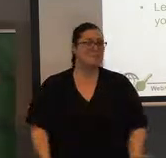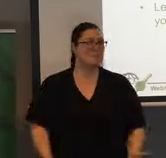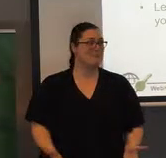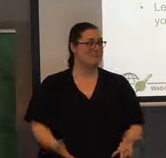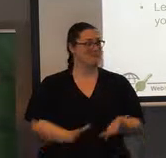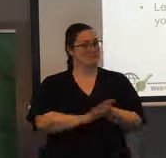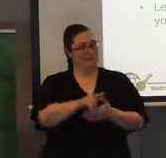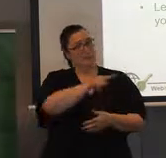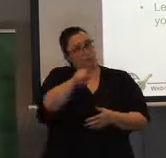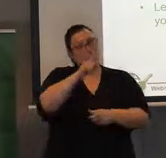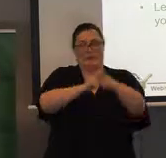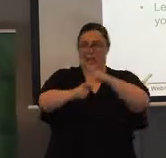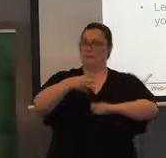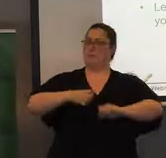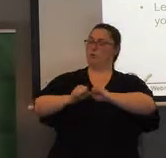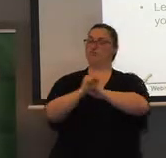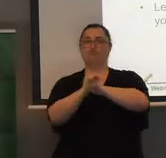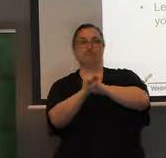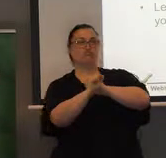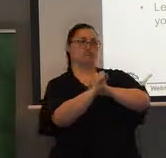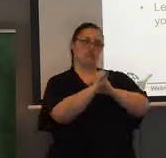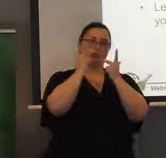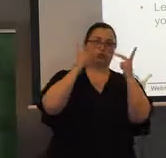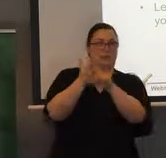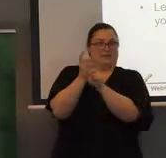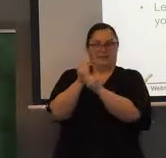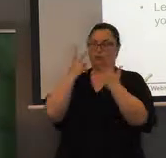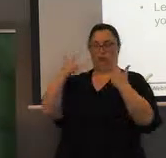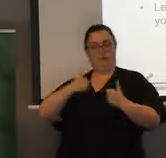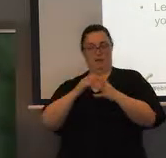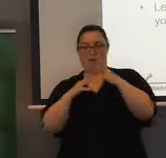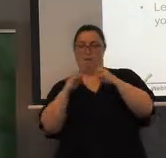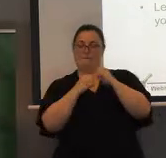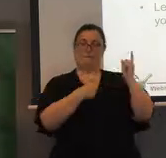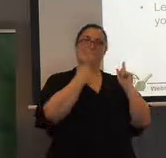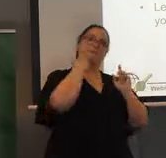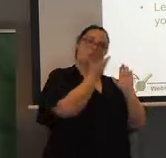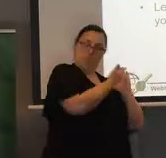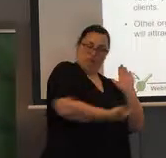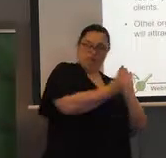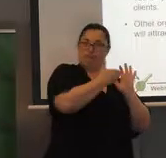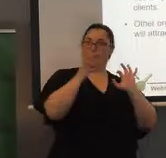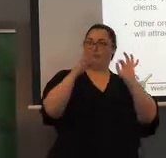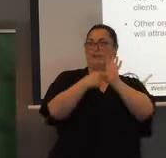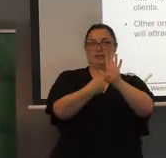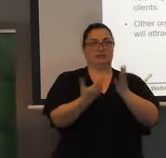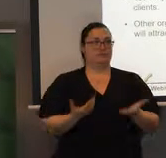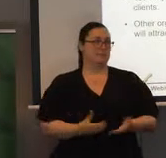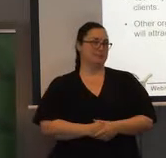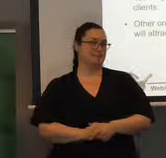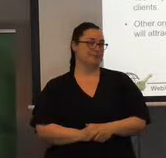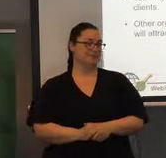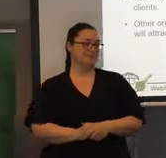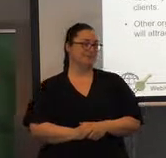So make yourself more marketable. Show that you can have examples for your clients that are accessible.